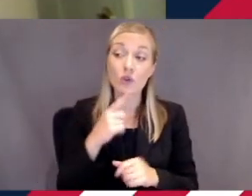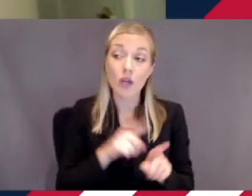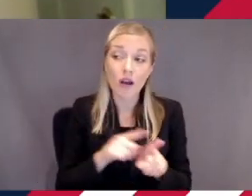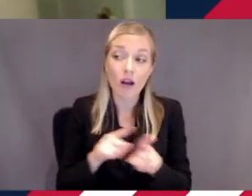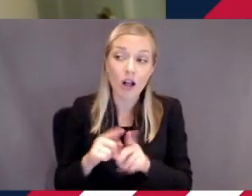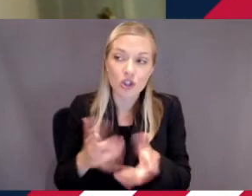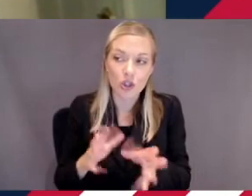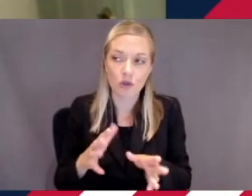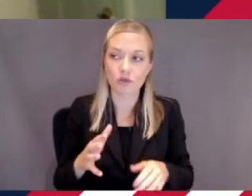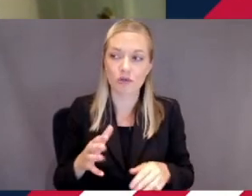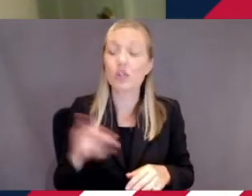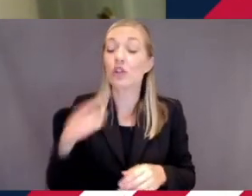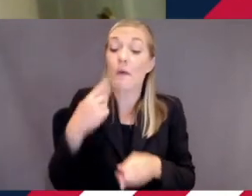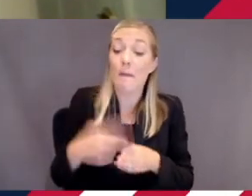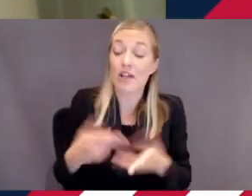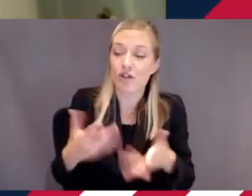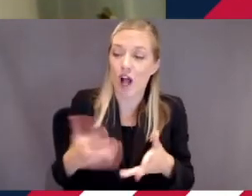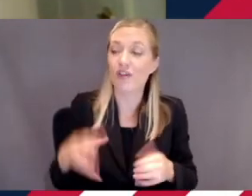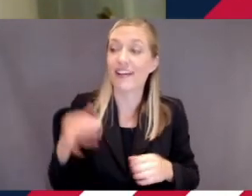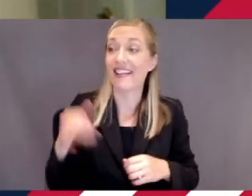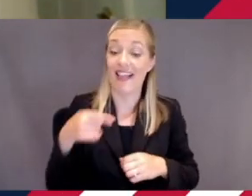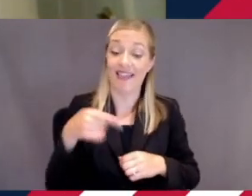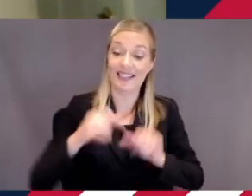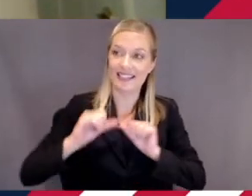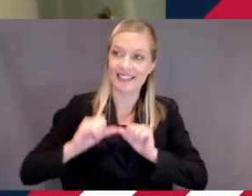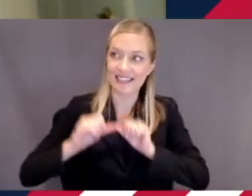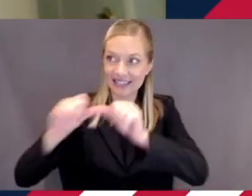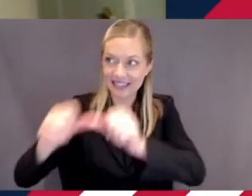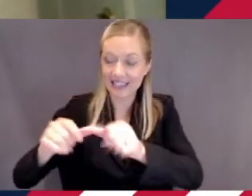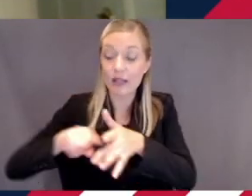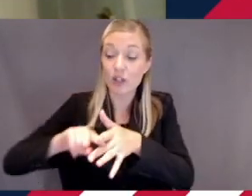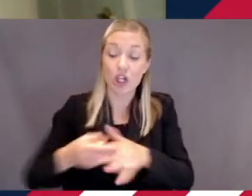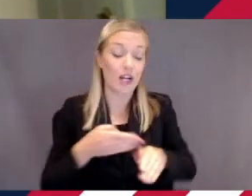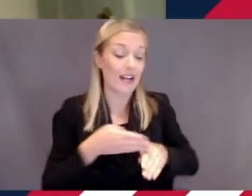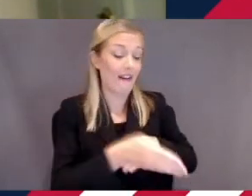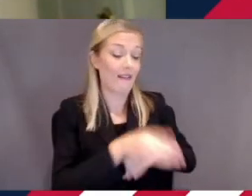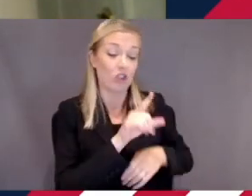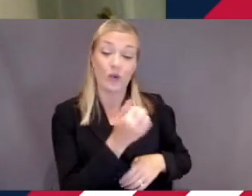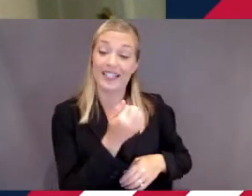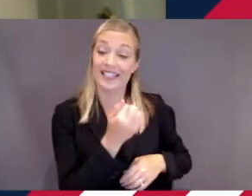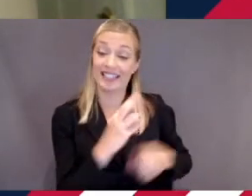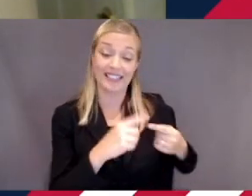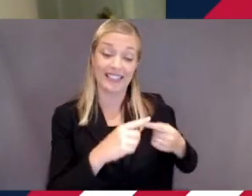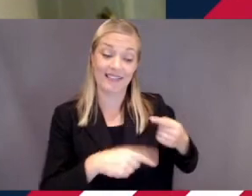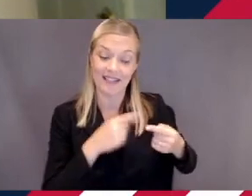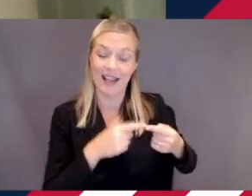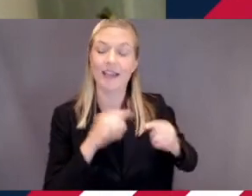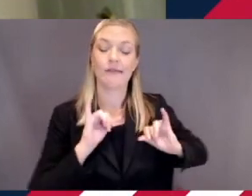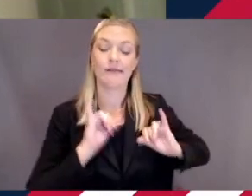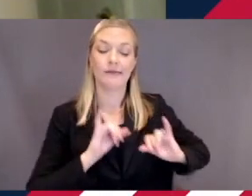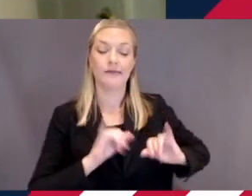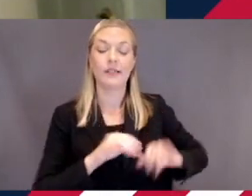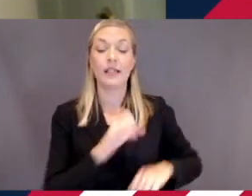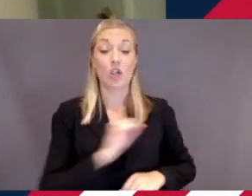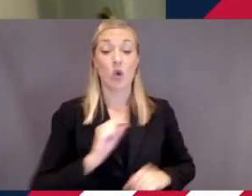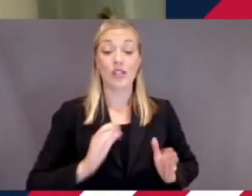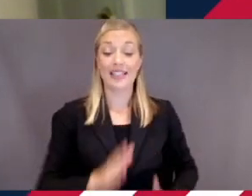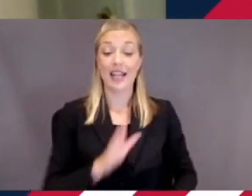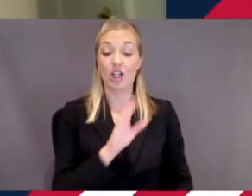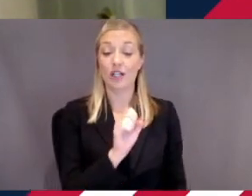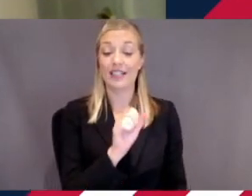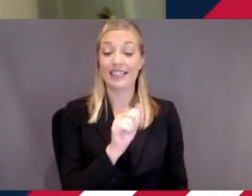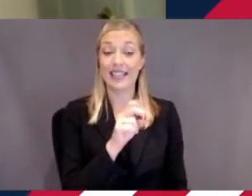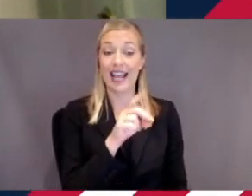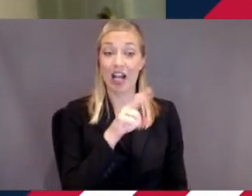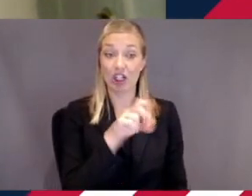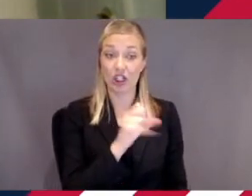important process that began after the 2016 cycle. It was a process initiated by Senator Sanders and Secretary Clinton, both of whom